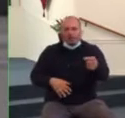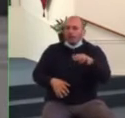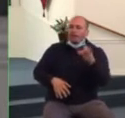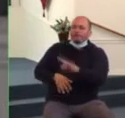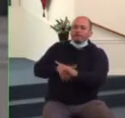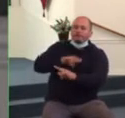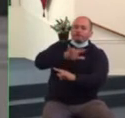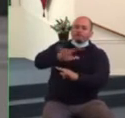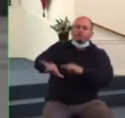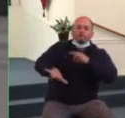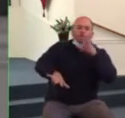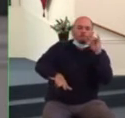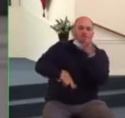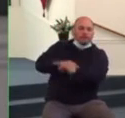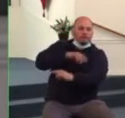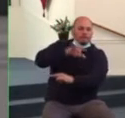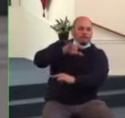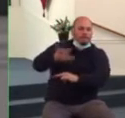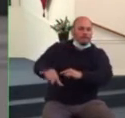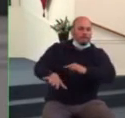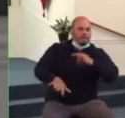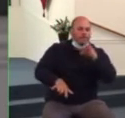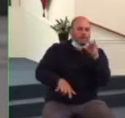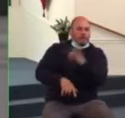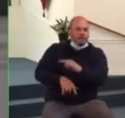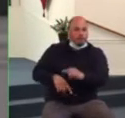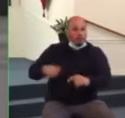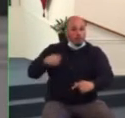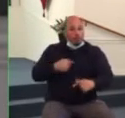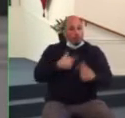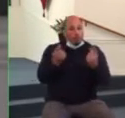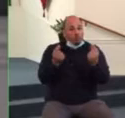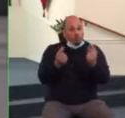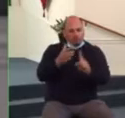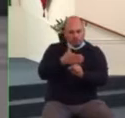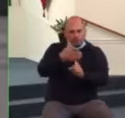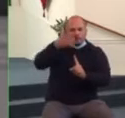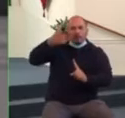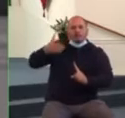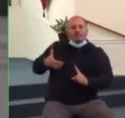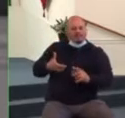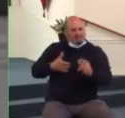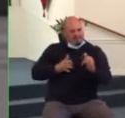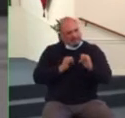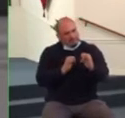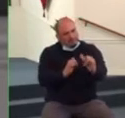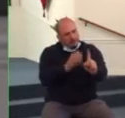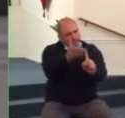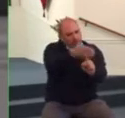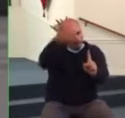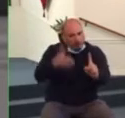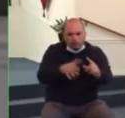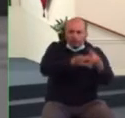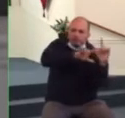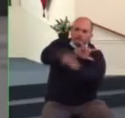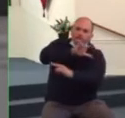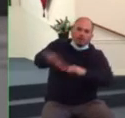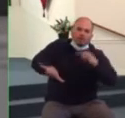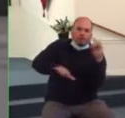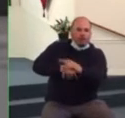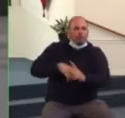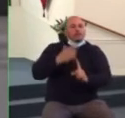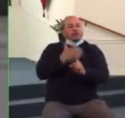And so we set ourselves aside, and we do the will of God in obedience to Jesus. We deny ourselves, take up our